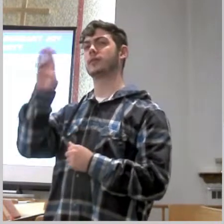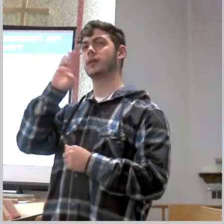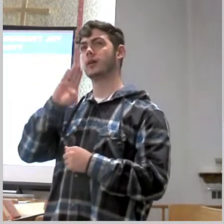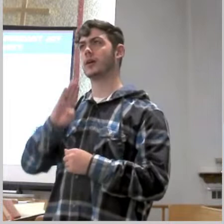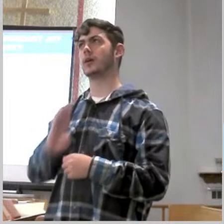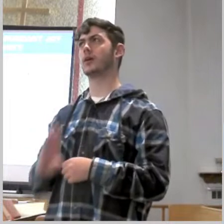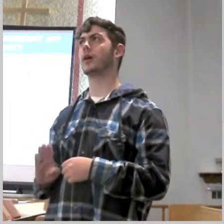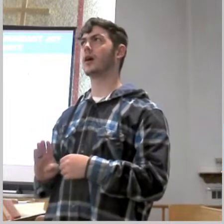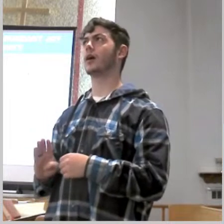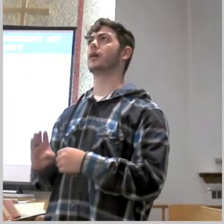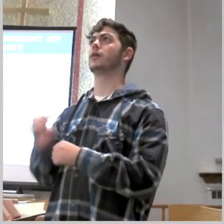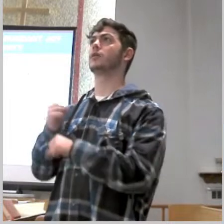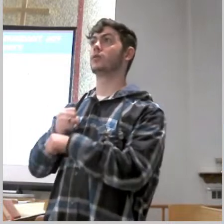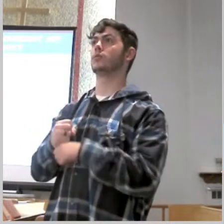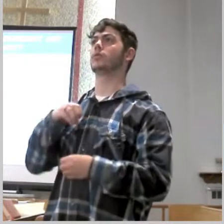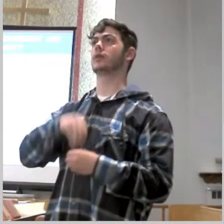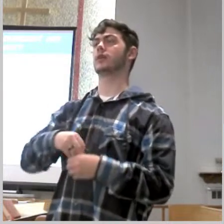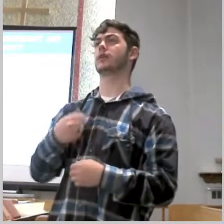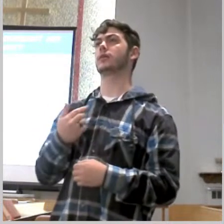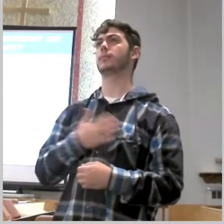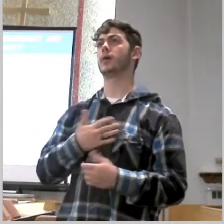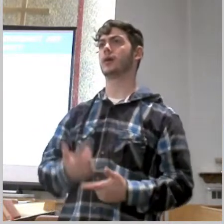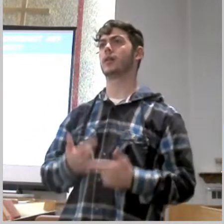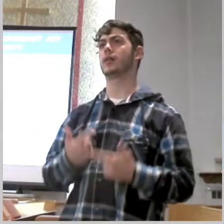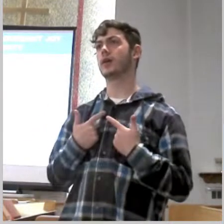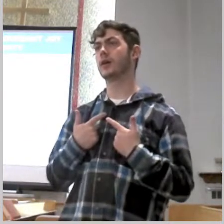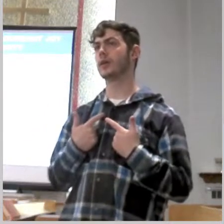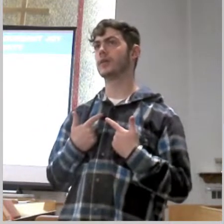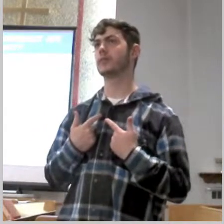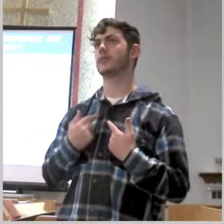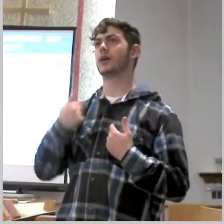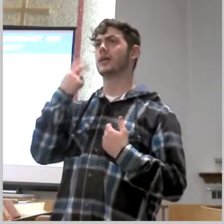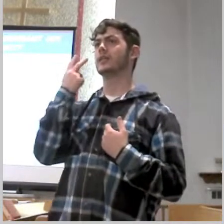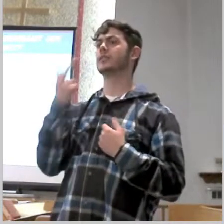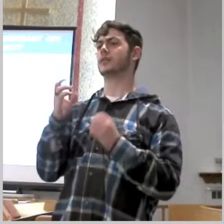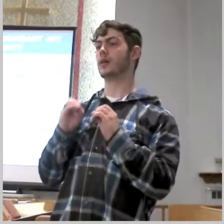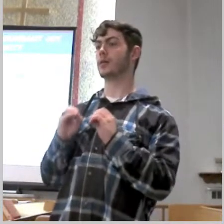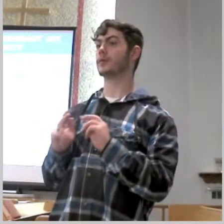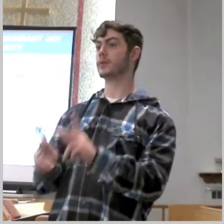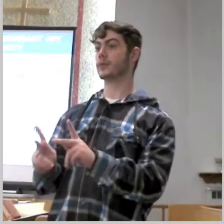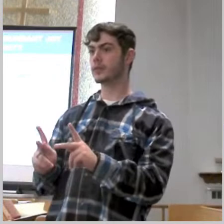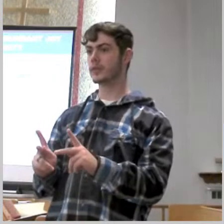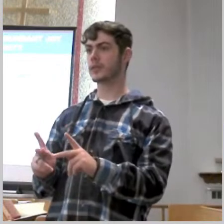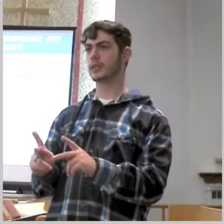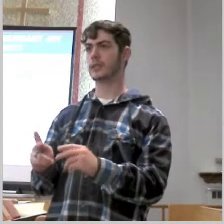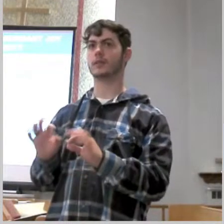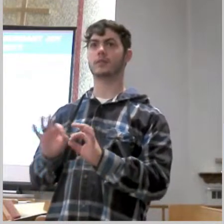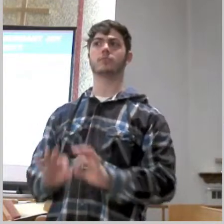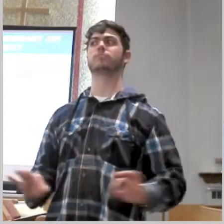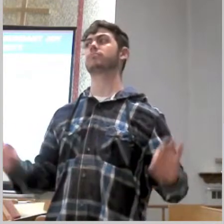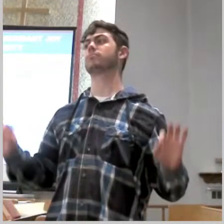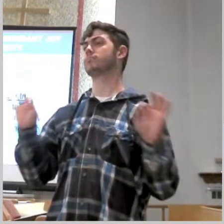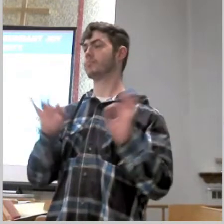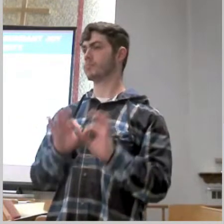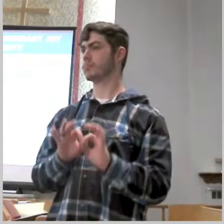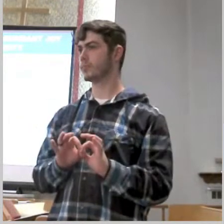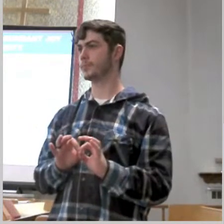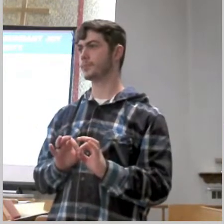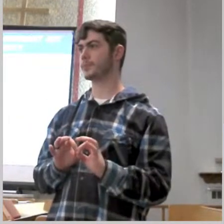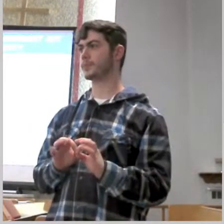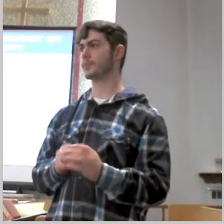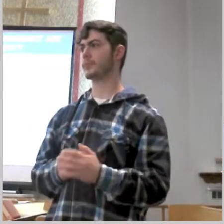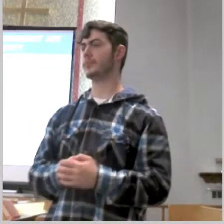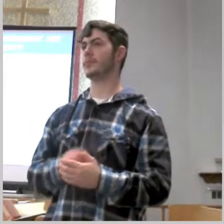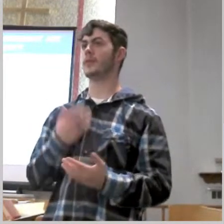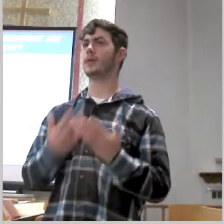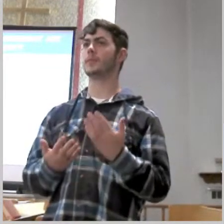there might be an opportunity here that I cannot miss. And God guides us through these times. Maybe you learn of a